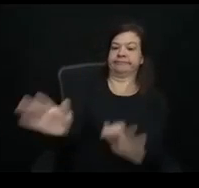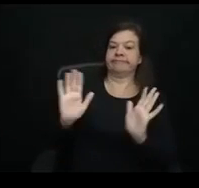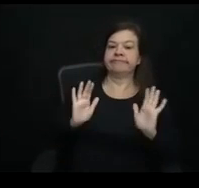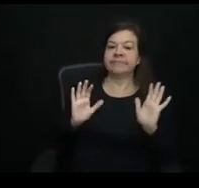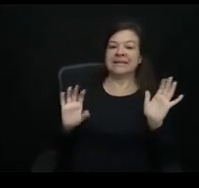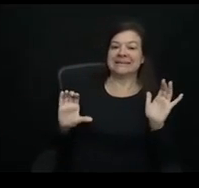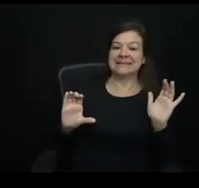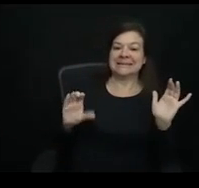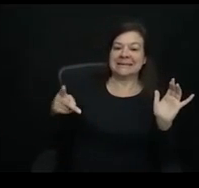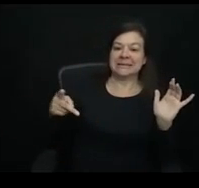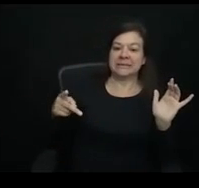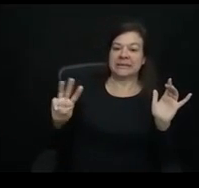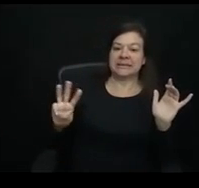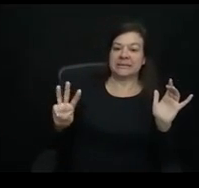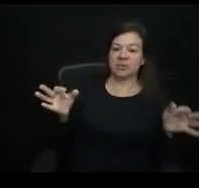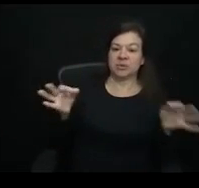CPW decision.